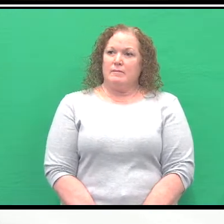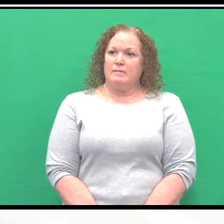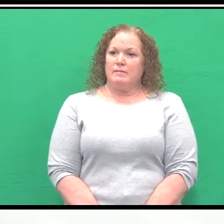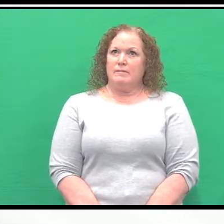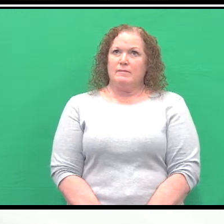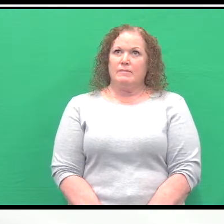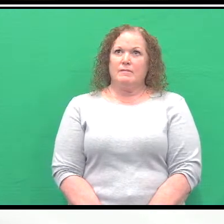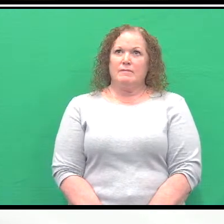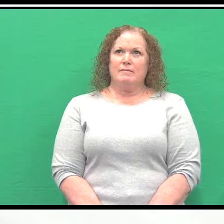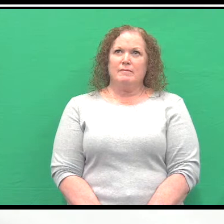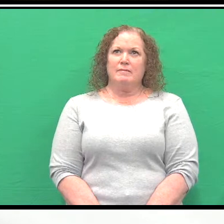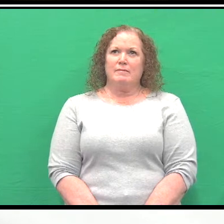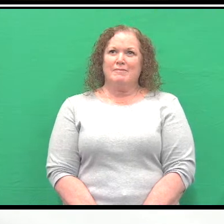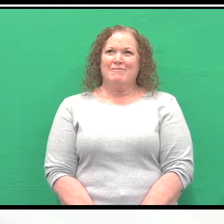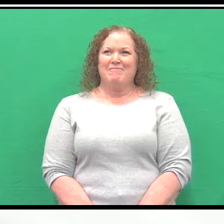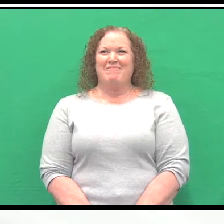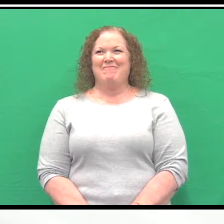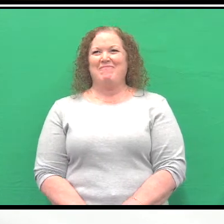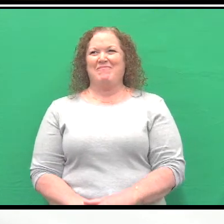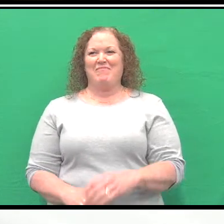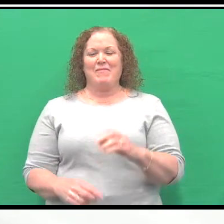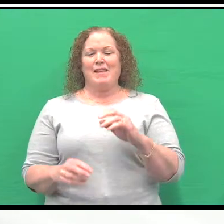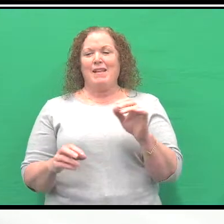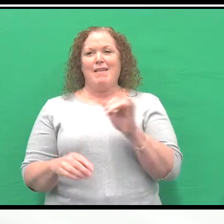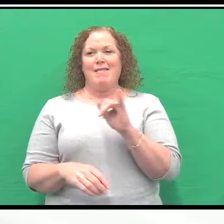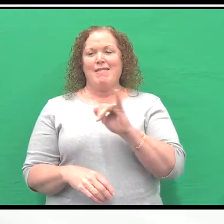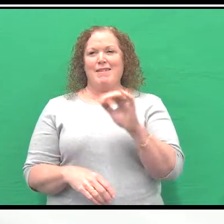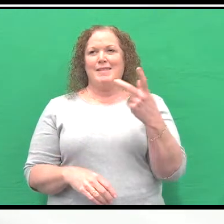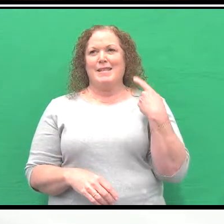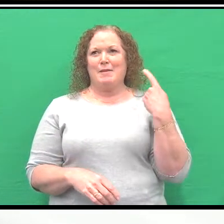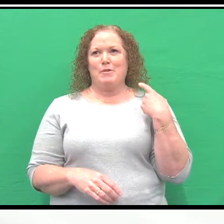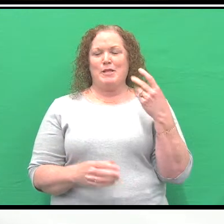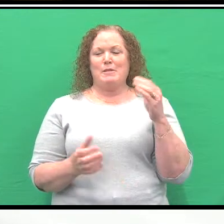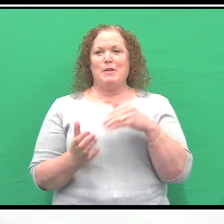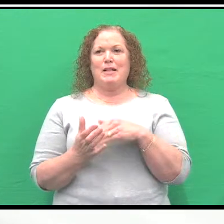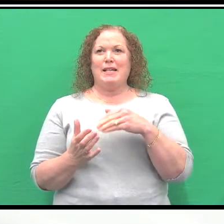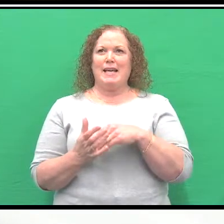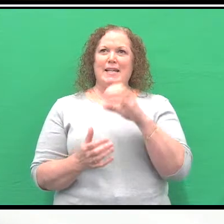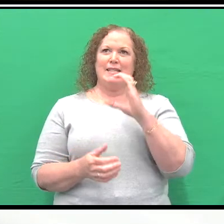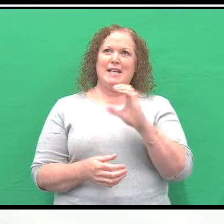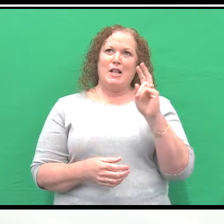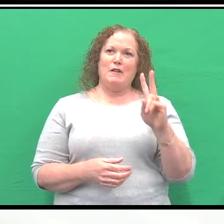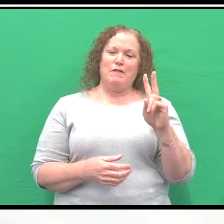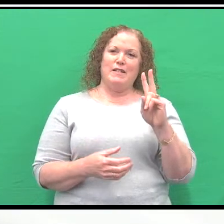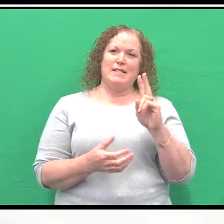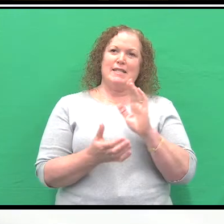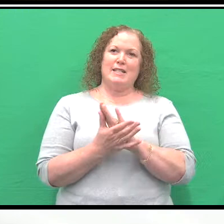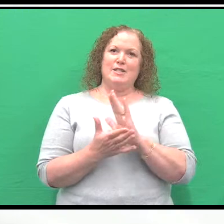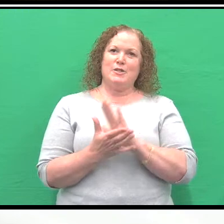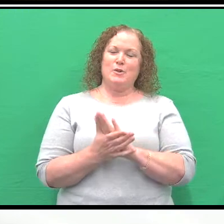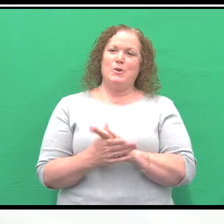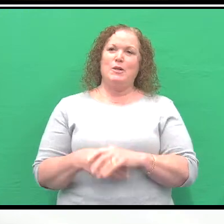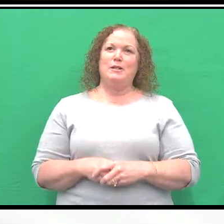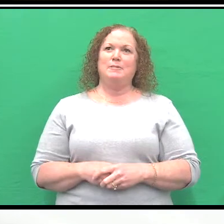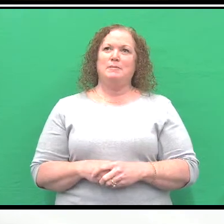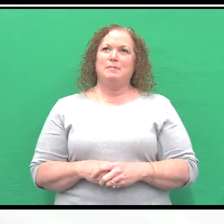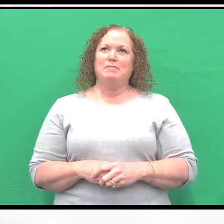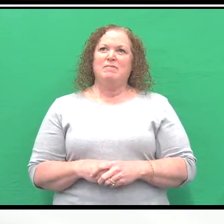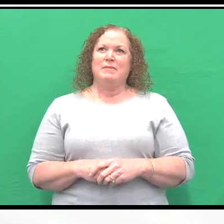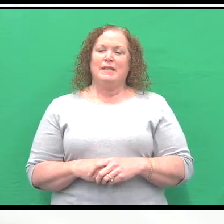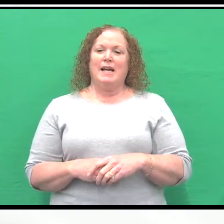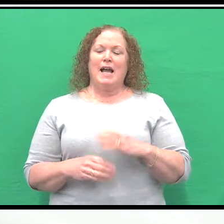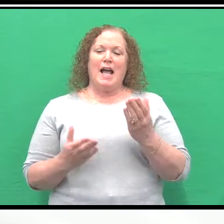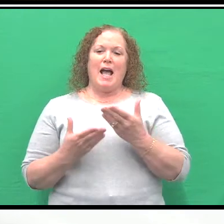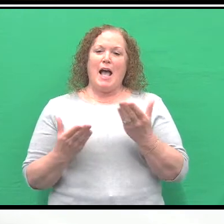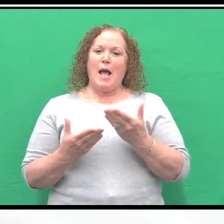Good evening, Juanita Perez-Chica here, school principal at the fabulous Cielo Vista Charter School. I'm here tonight